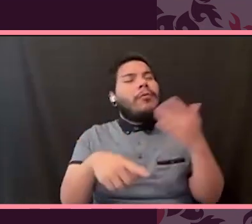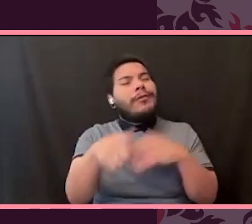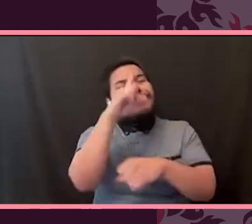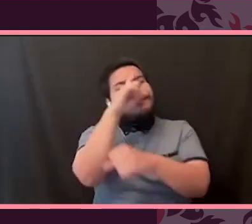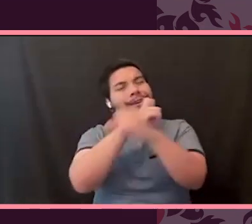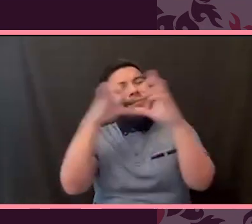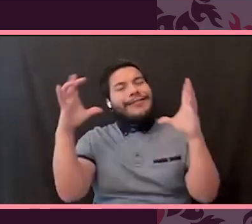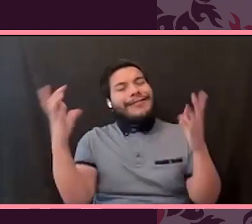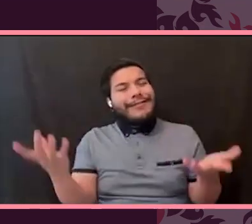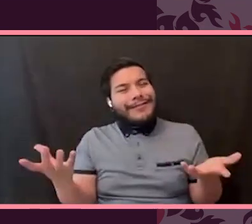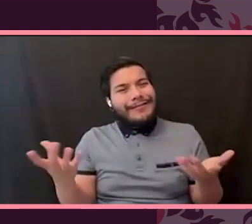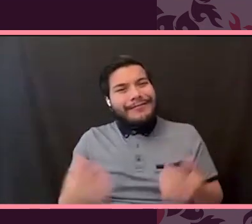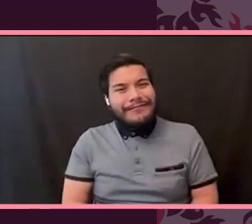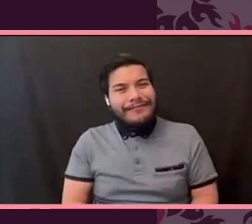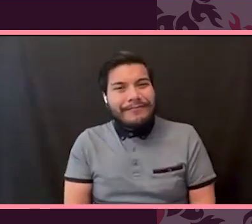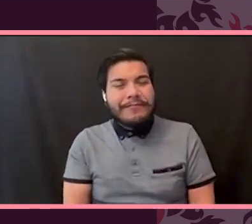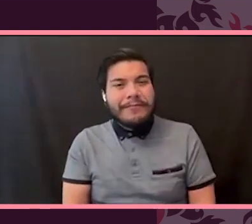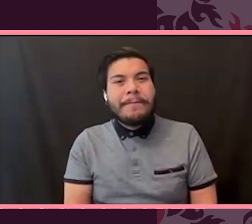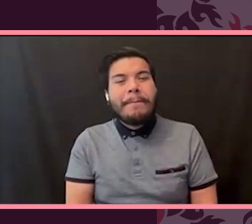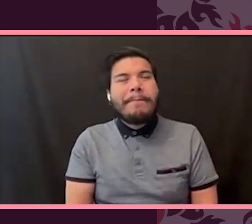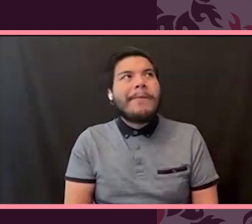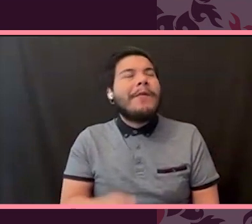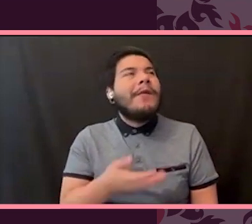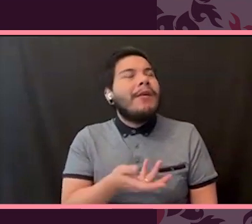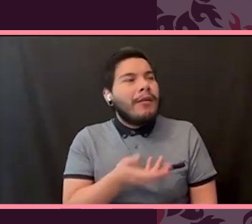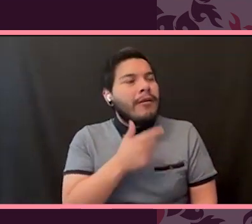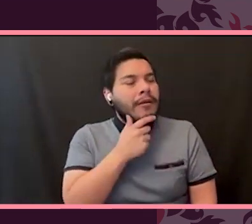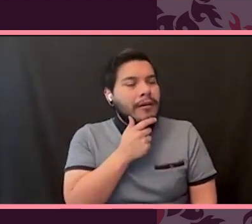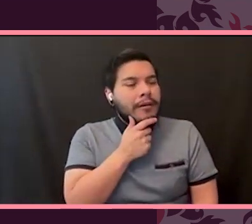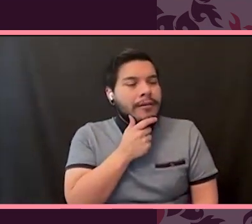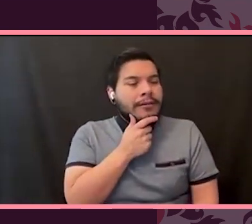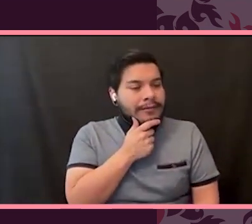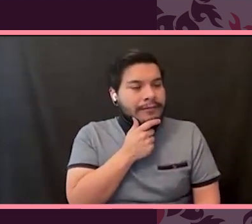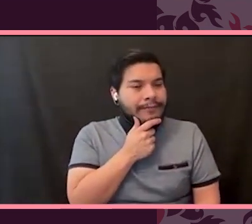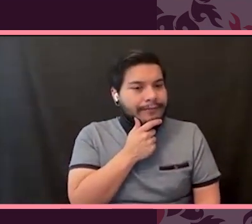Well, More acceptance.